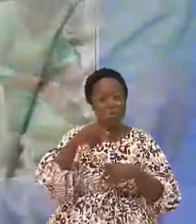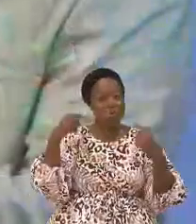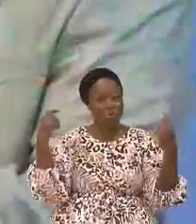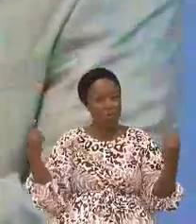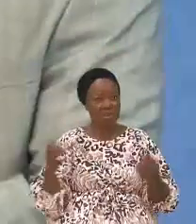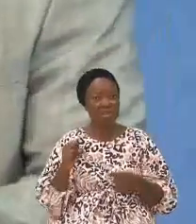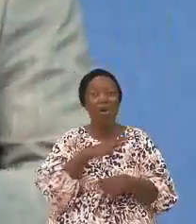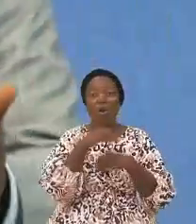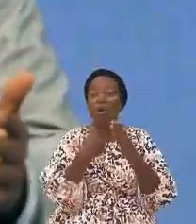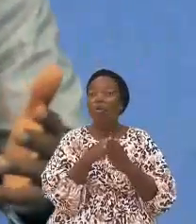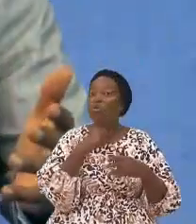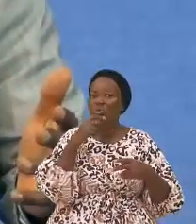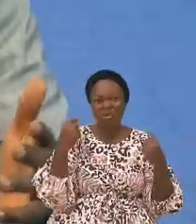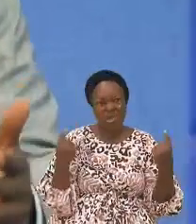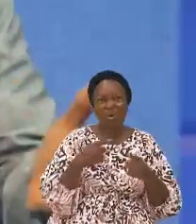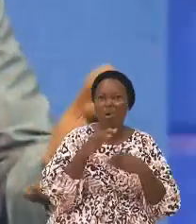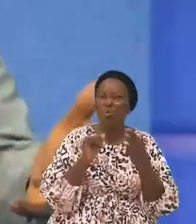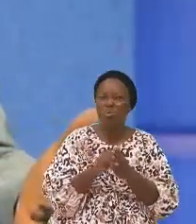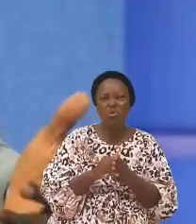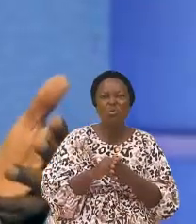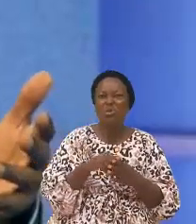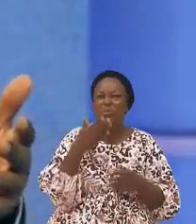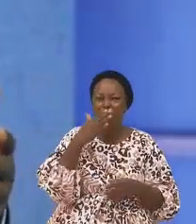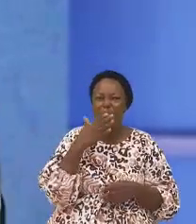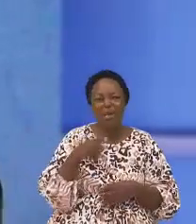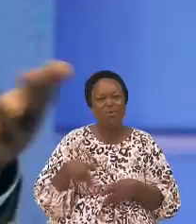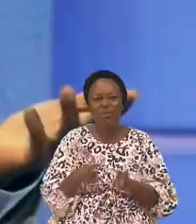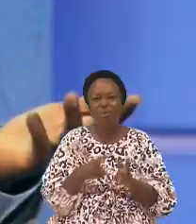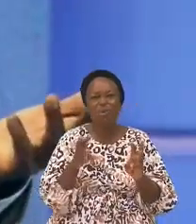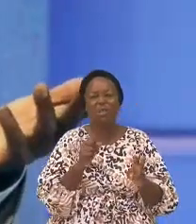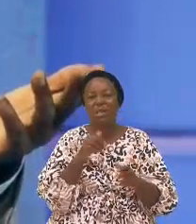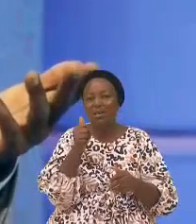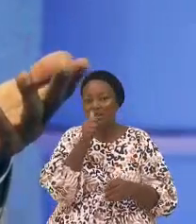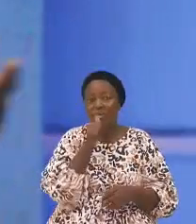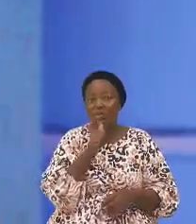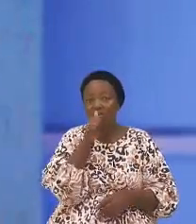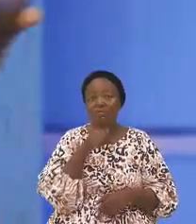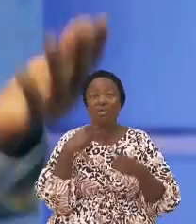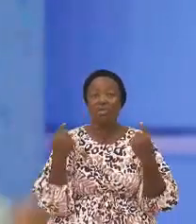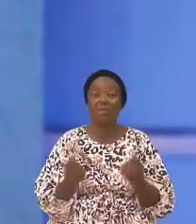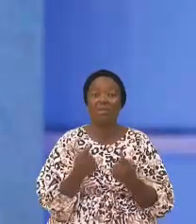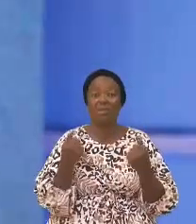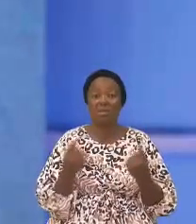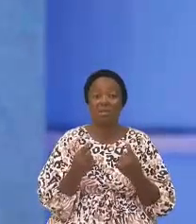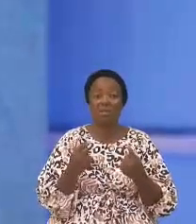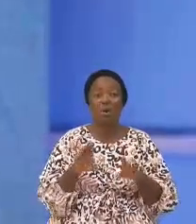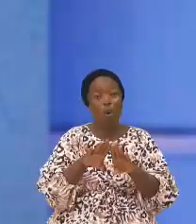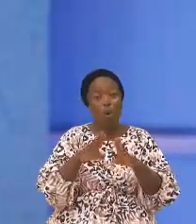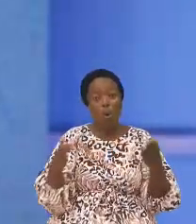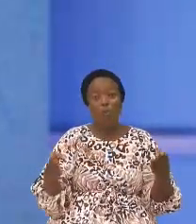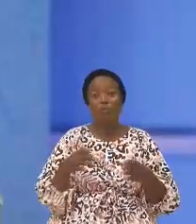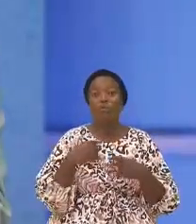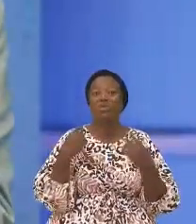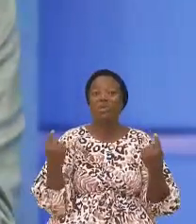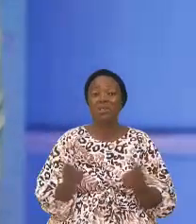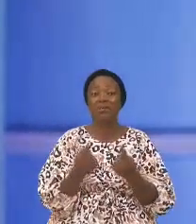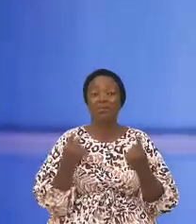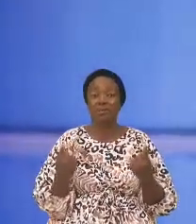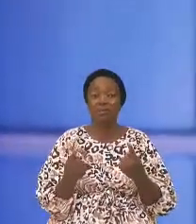upon the Lord. Then all your sins, all your iniquities, all your transgressions,